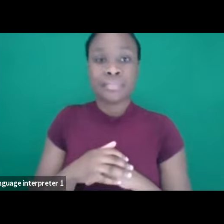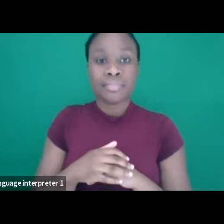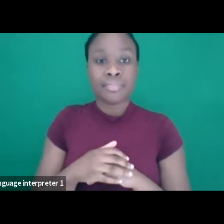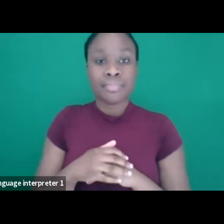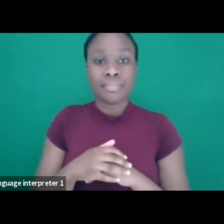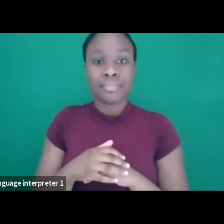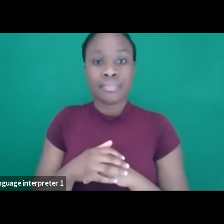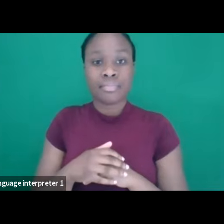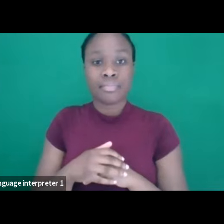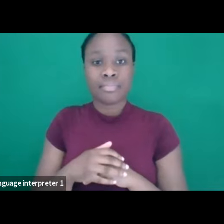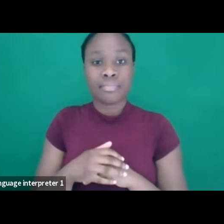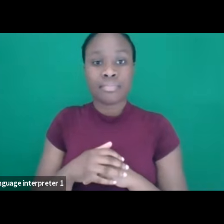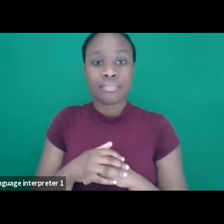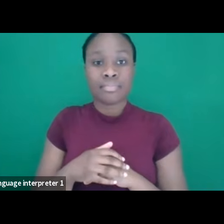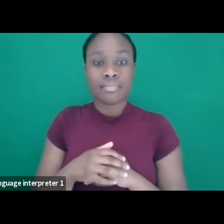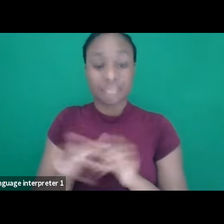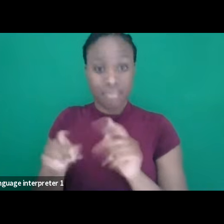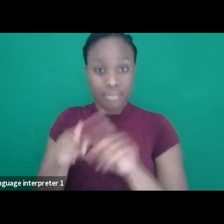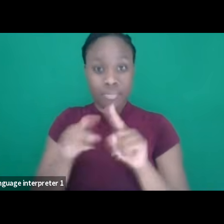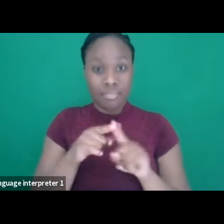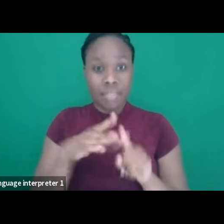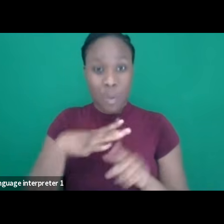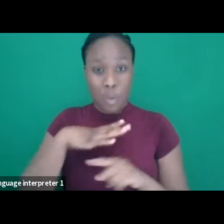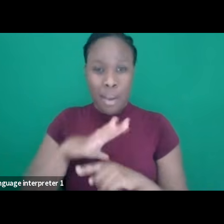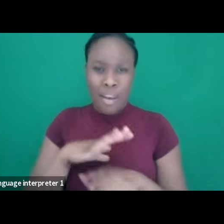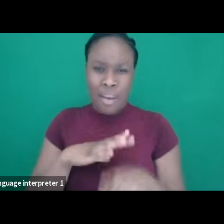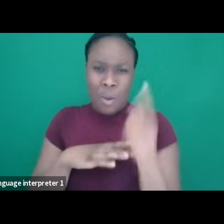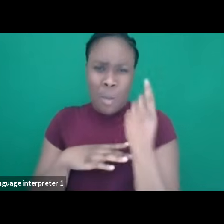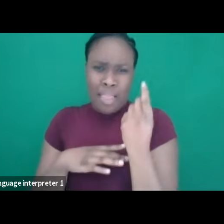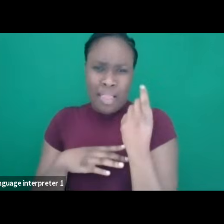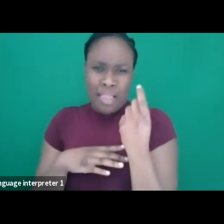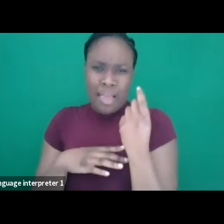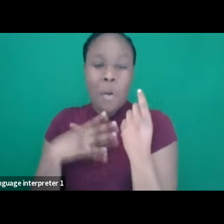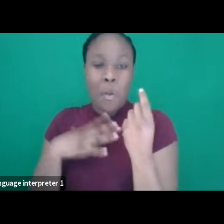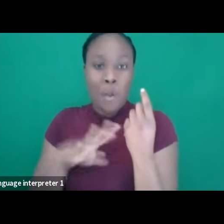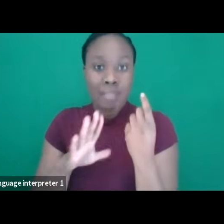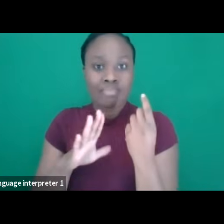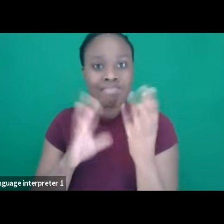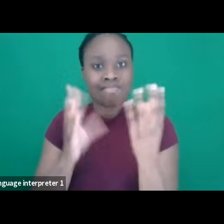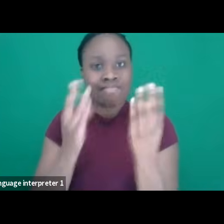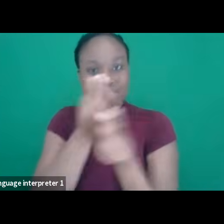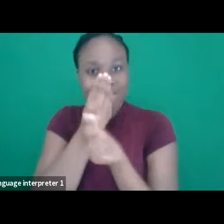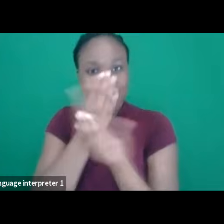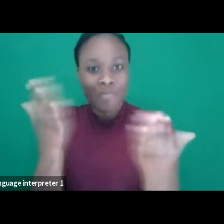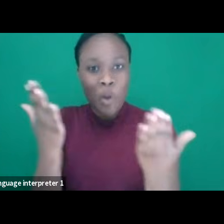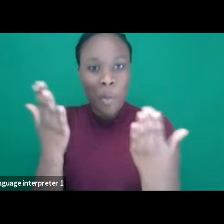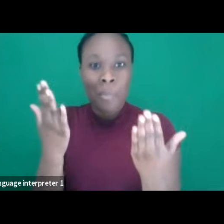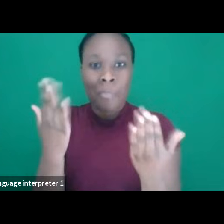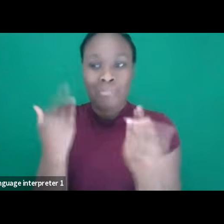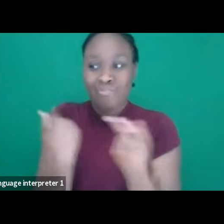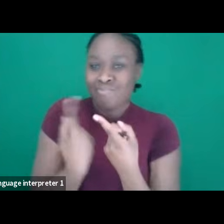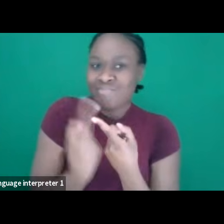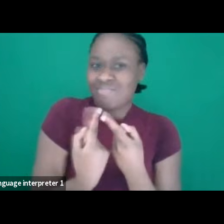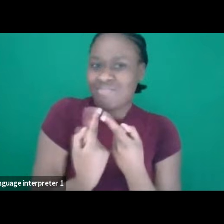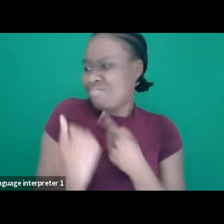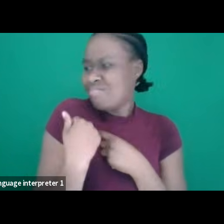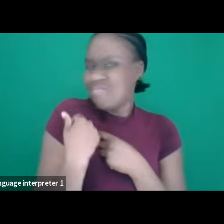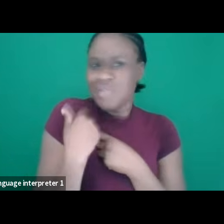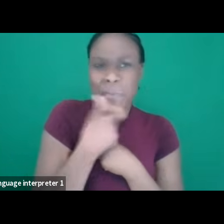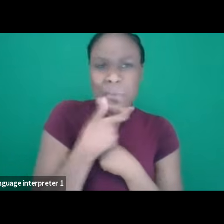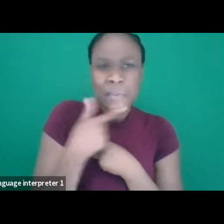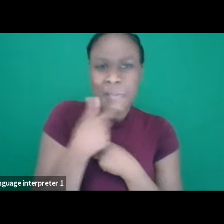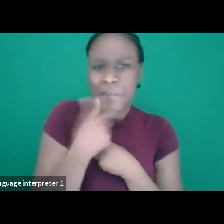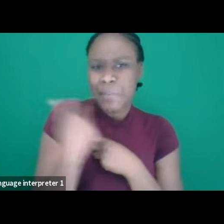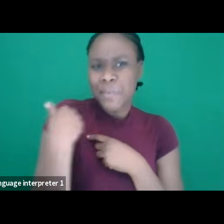mention just one channel that we introduced at the beginning of this filing season, and that is the